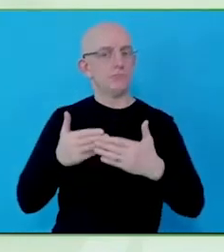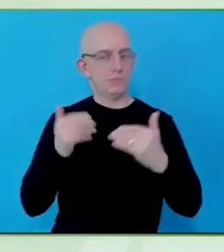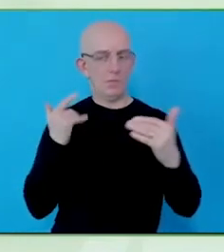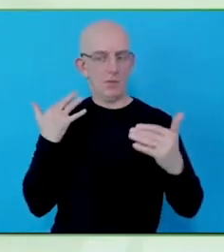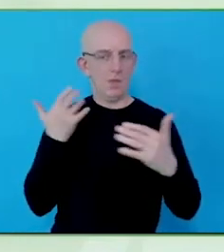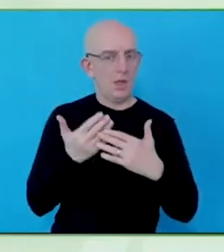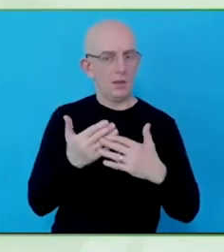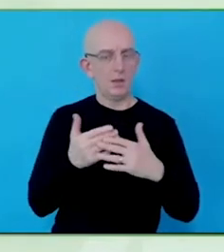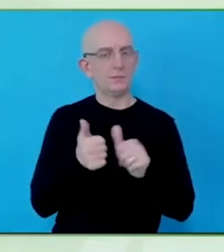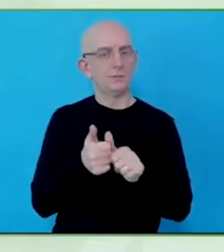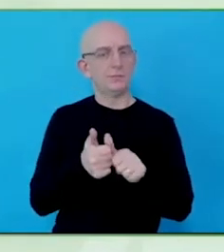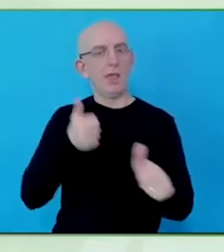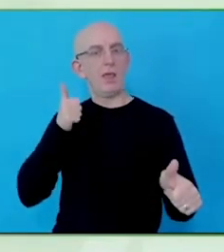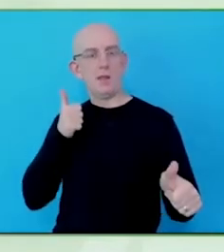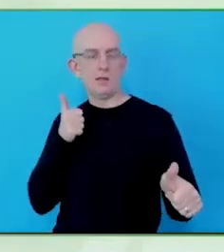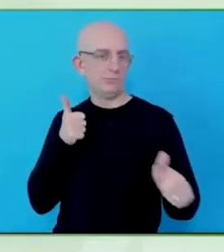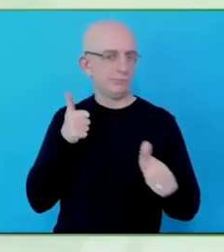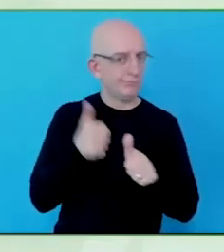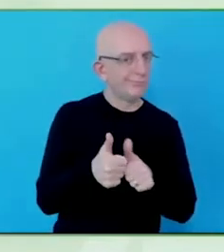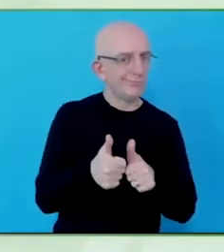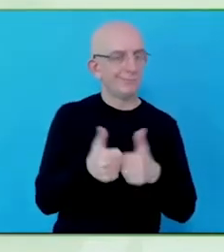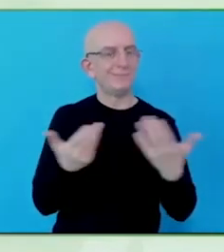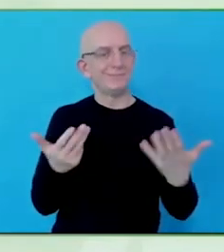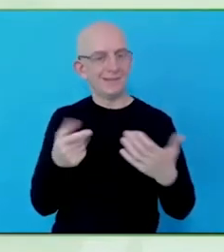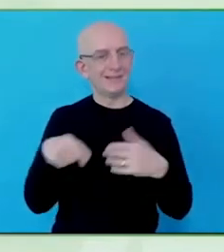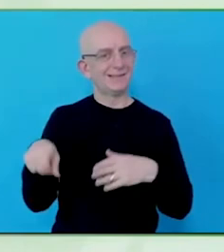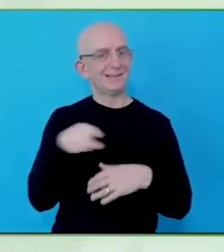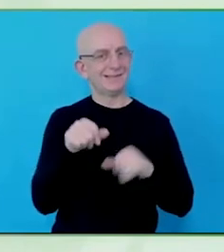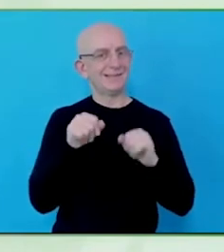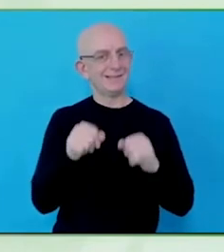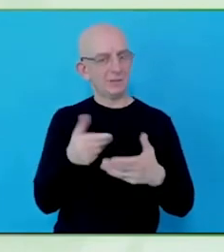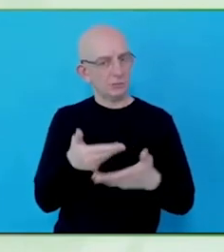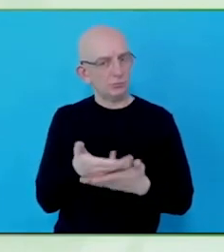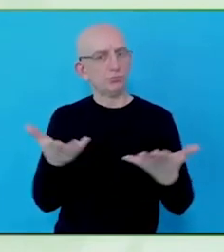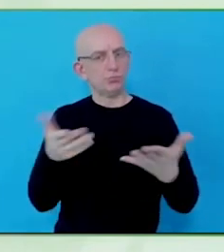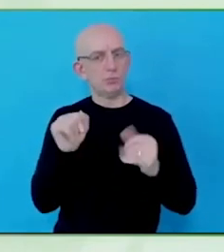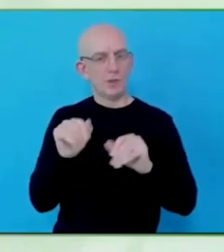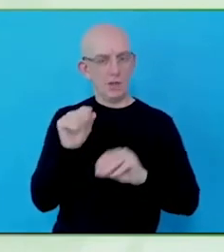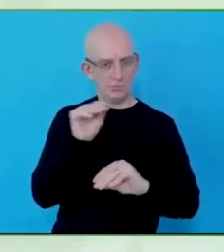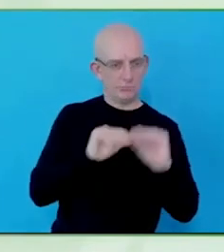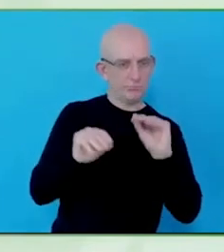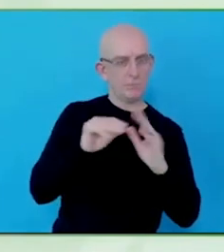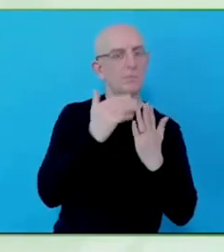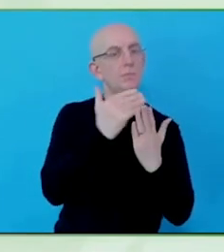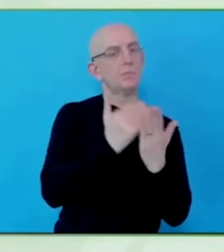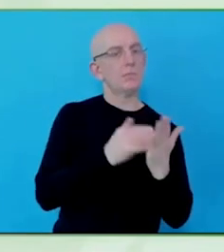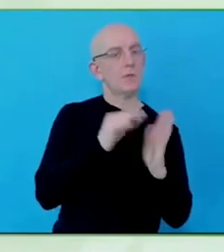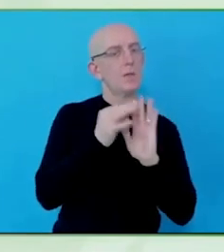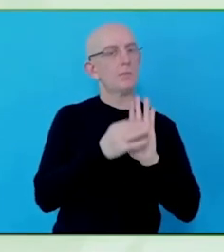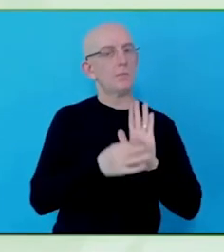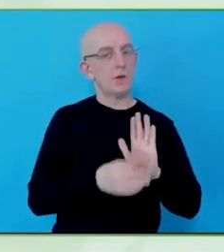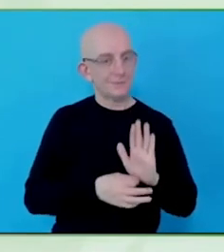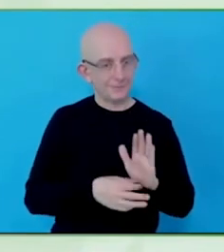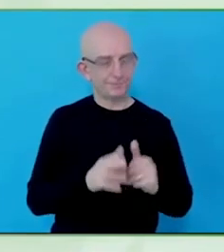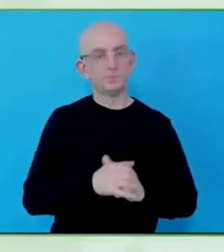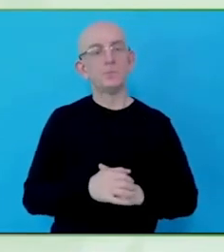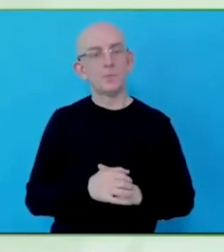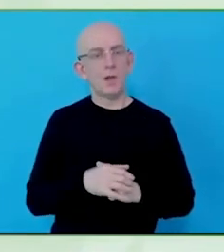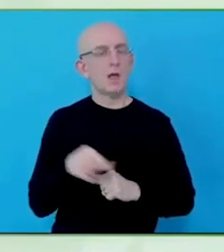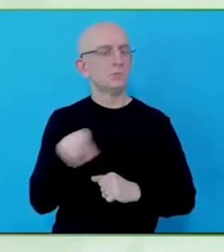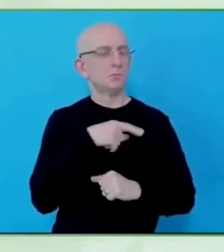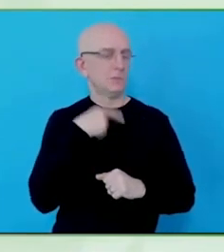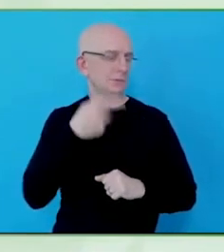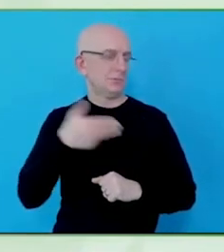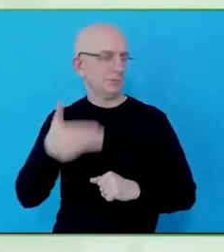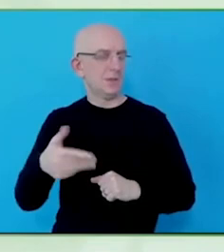Office, and there's Dwight Schrute, and he's completely helpless to get anything done. And we think of him because we often work with a middle